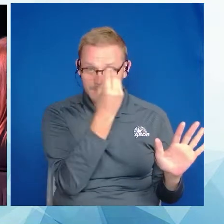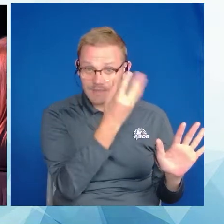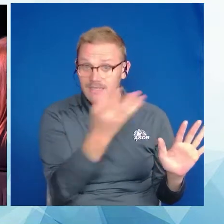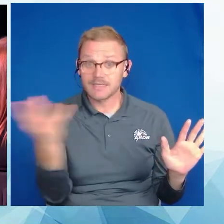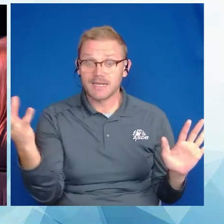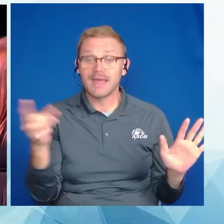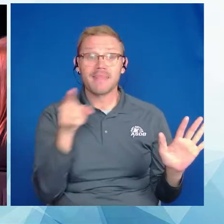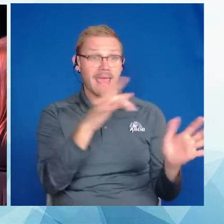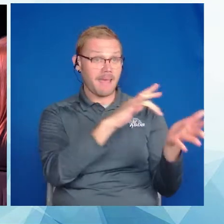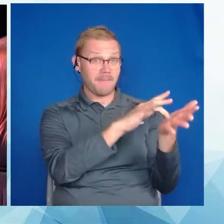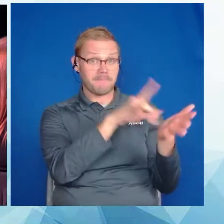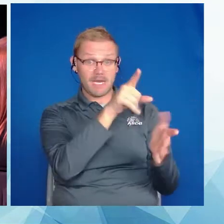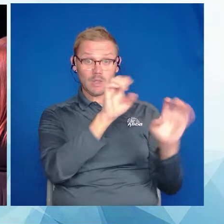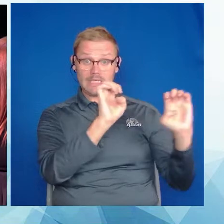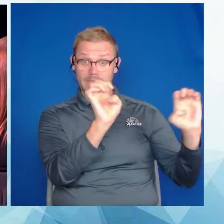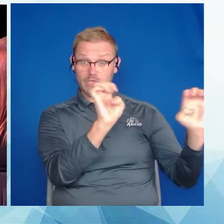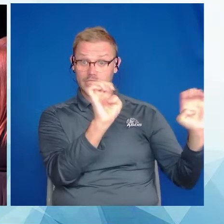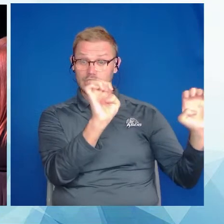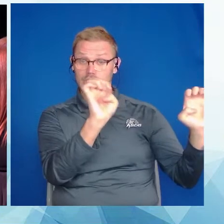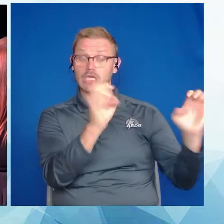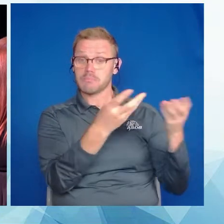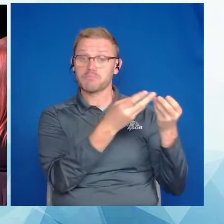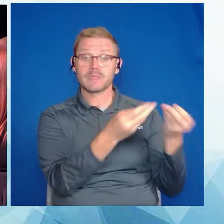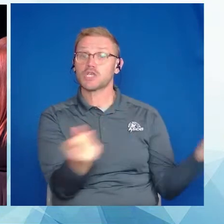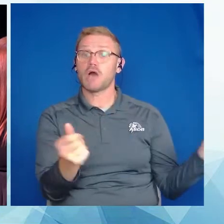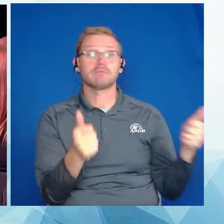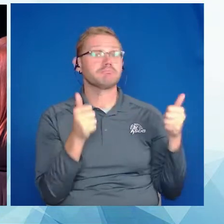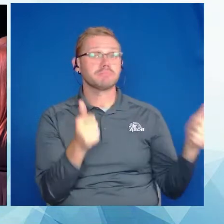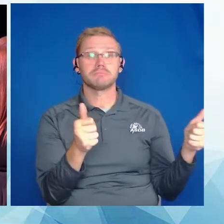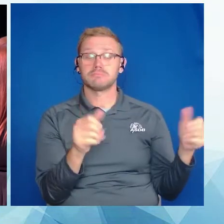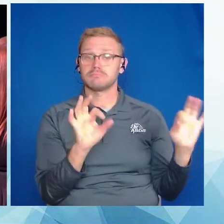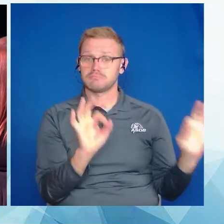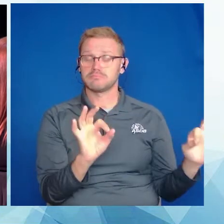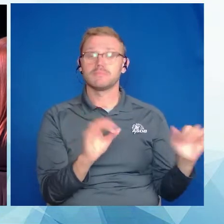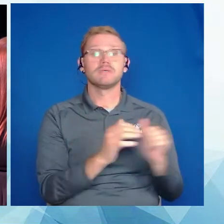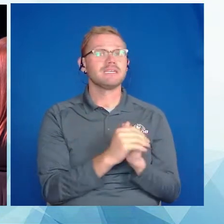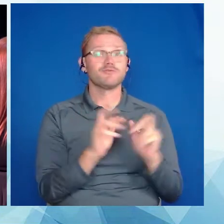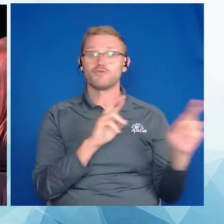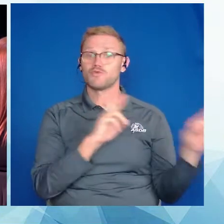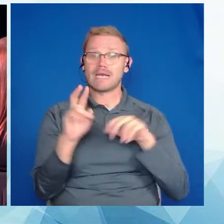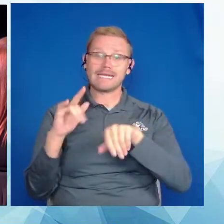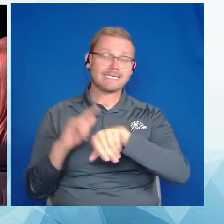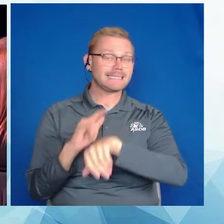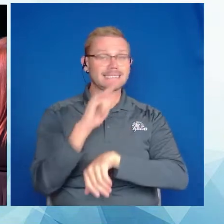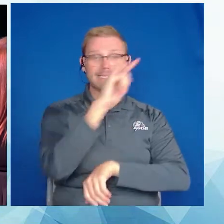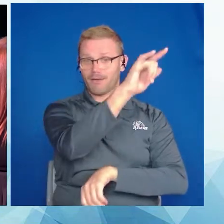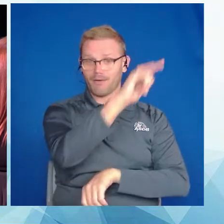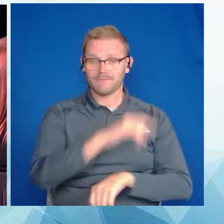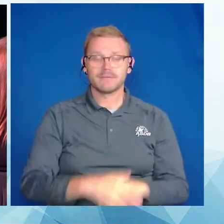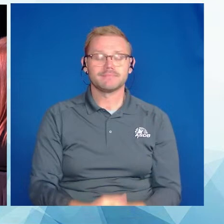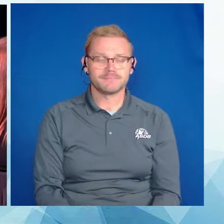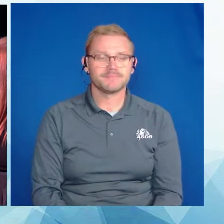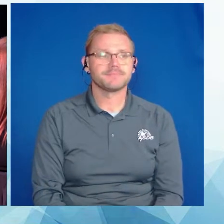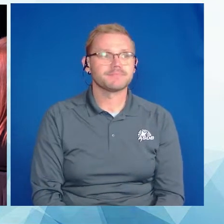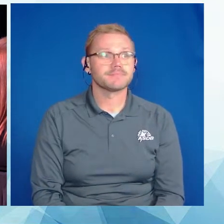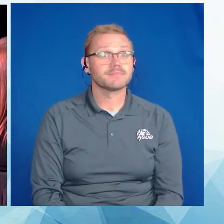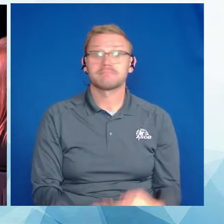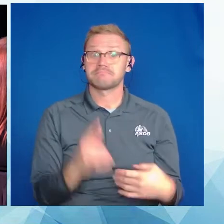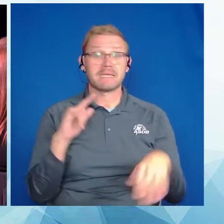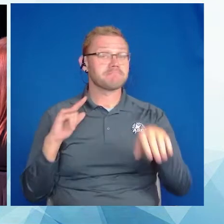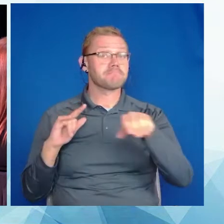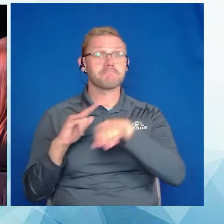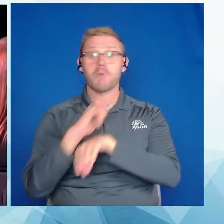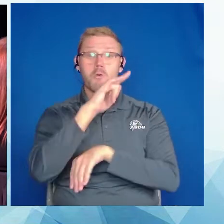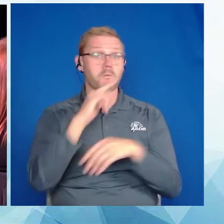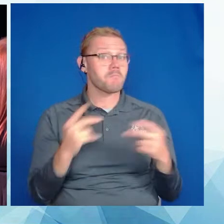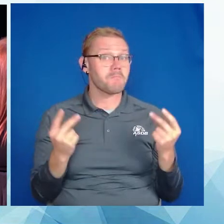that medical emergency had been resolved and that they were ready for takeoff. And they took off.